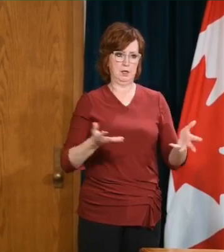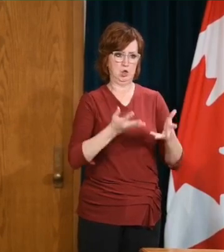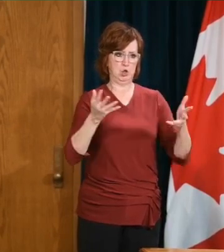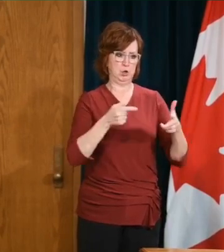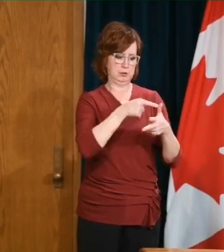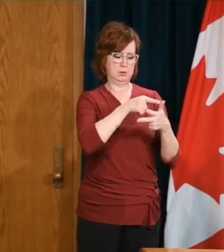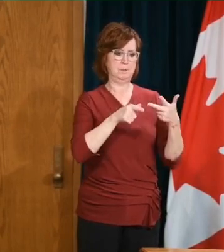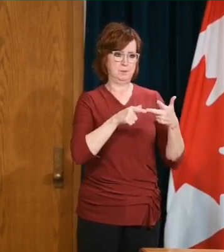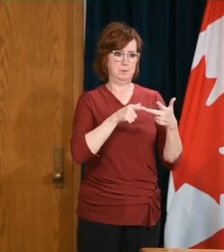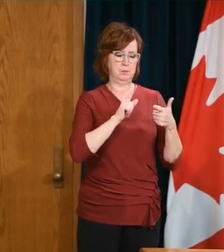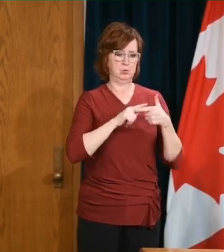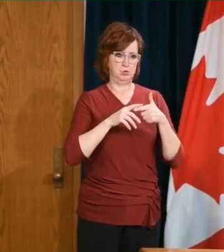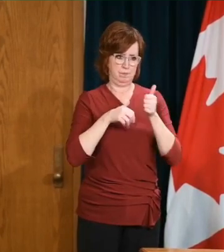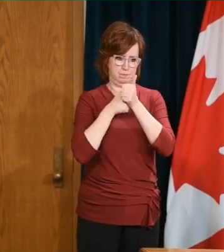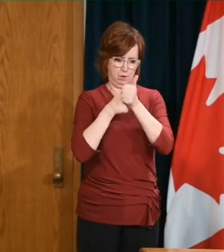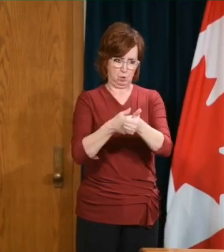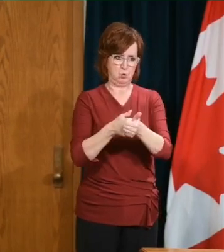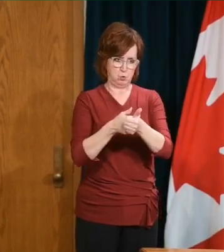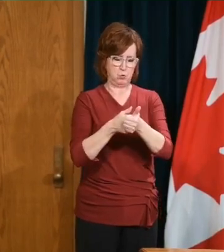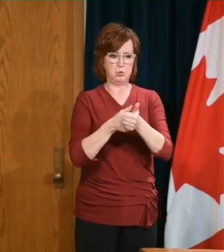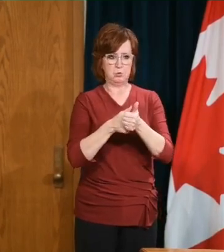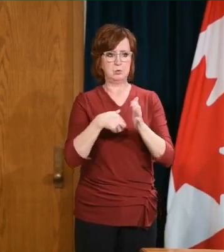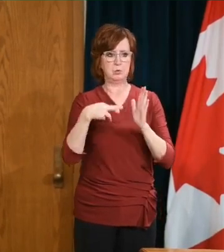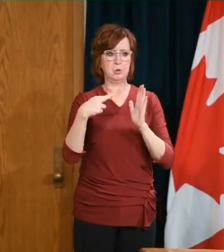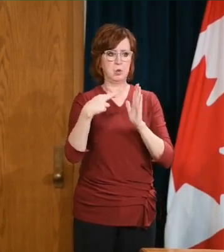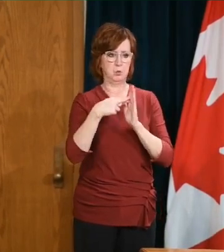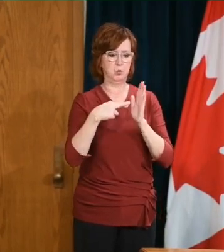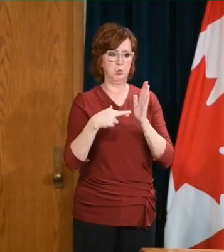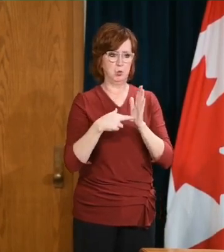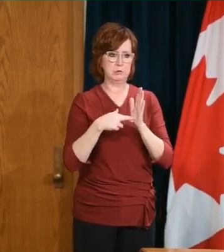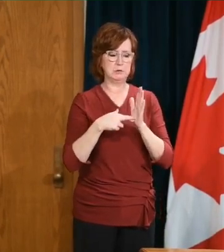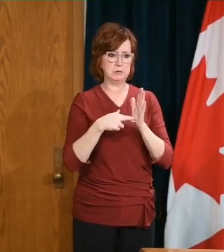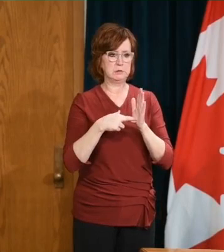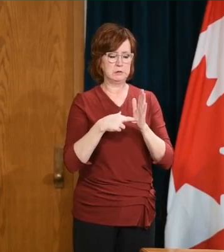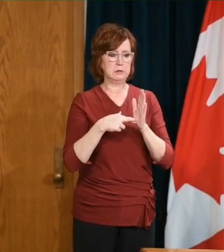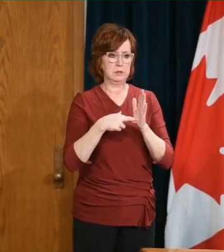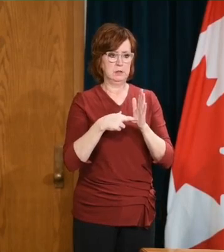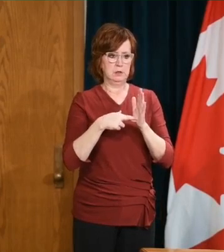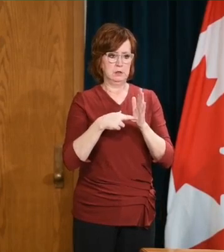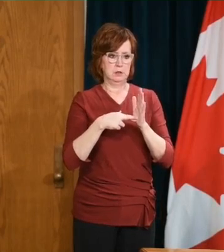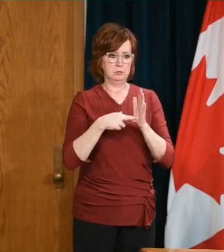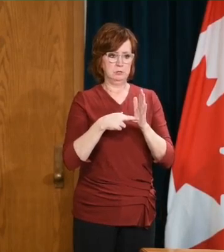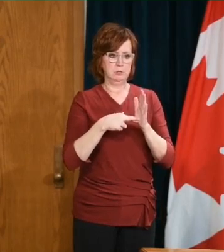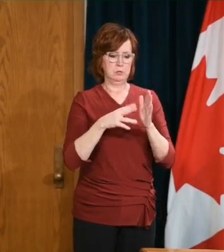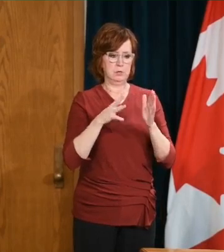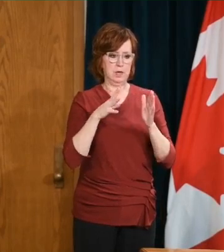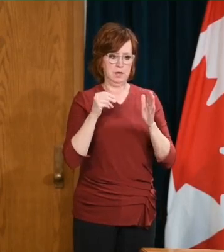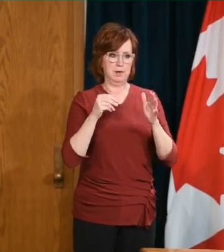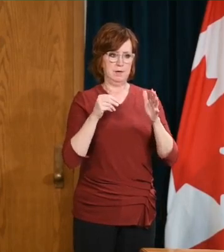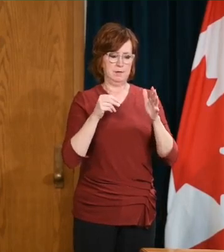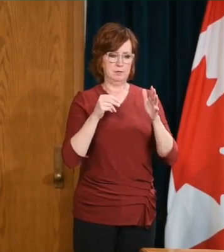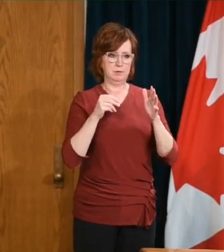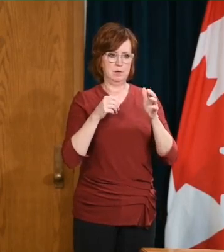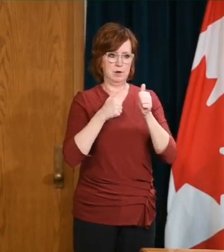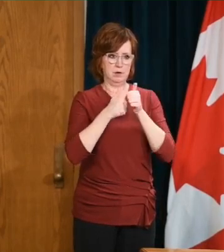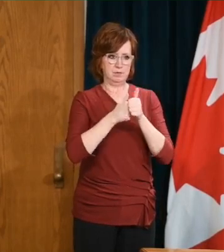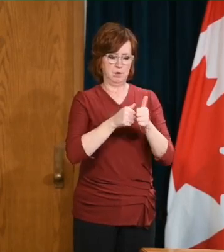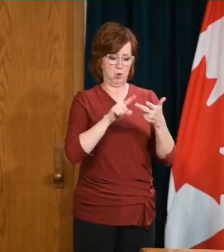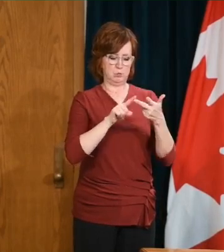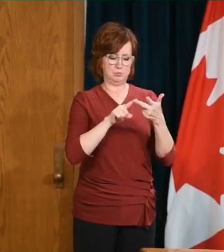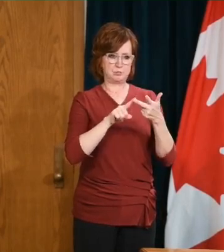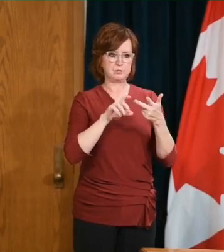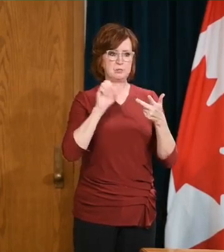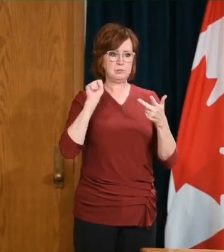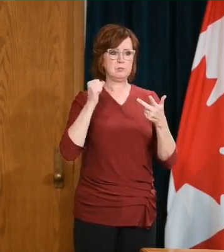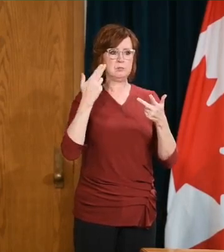them to adopt the direction that has been given and that we are taking for our SHA long-term